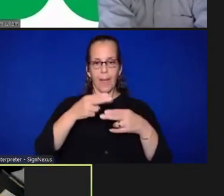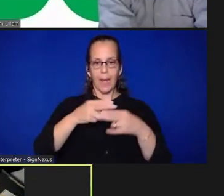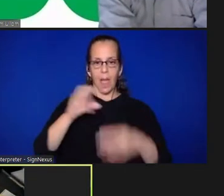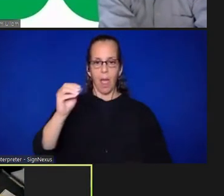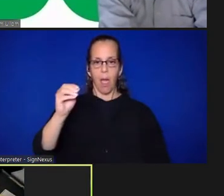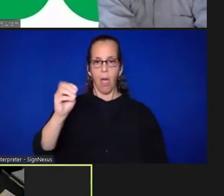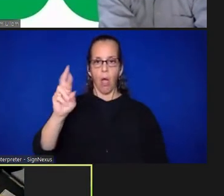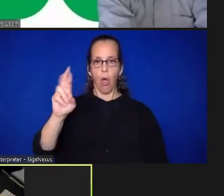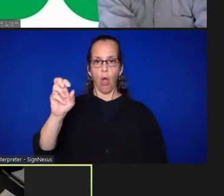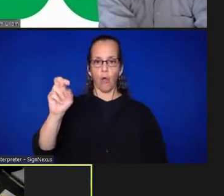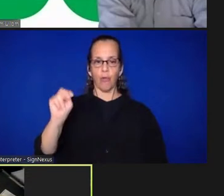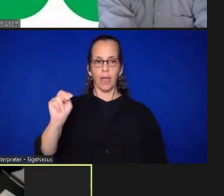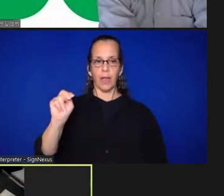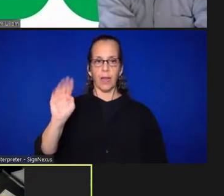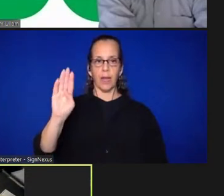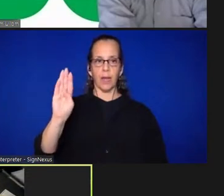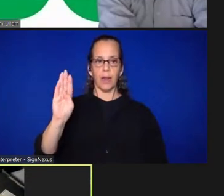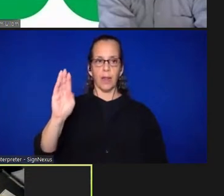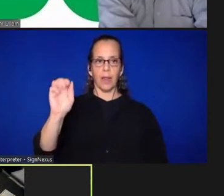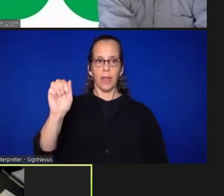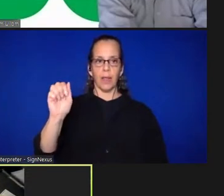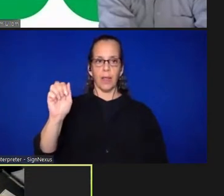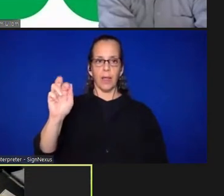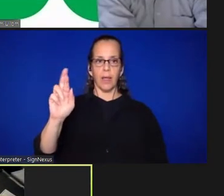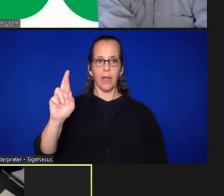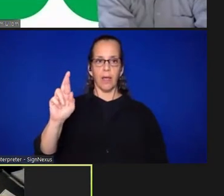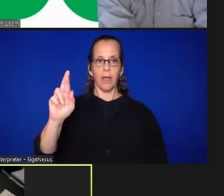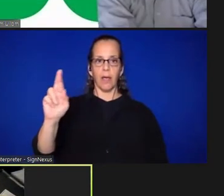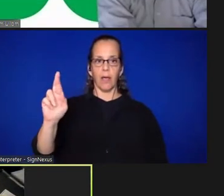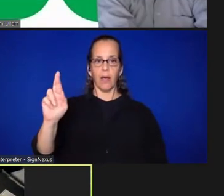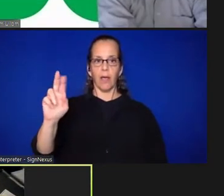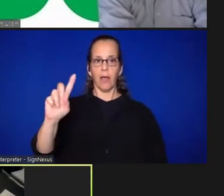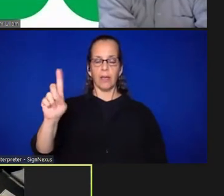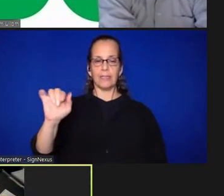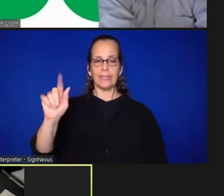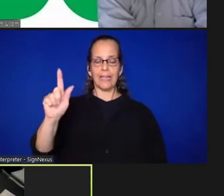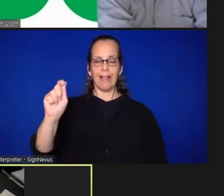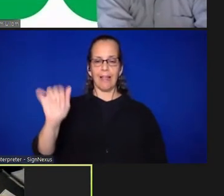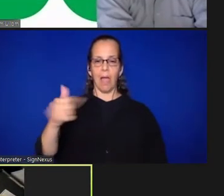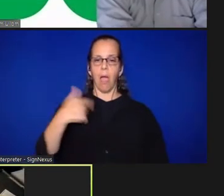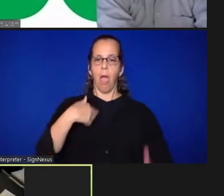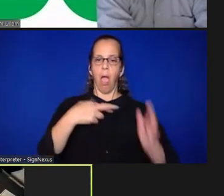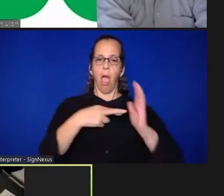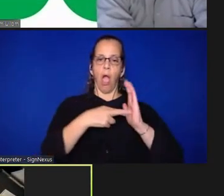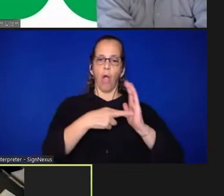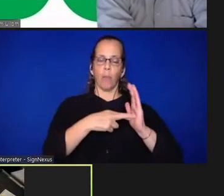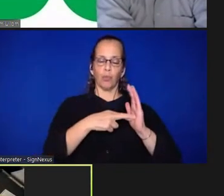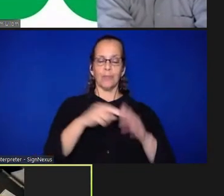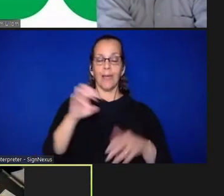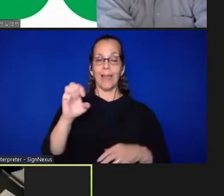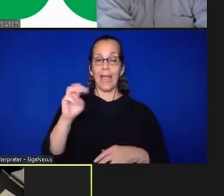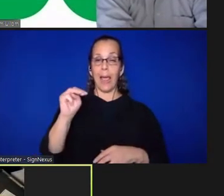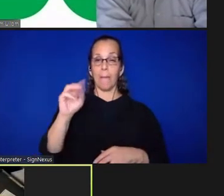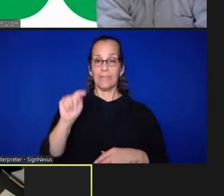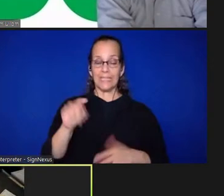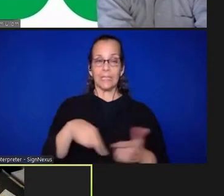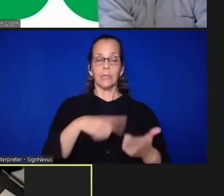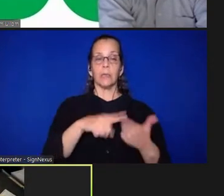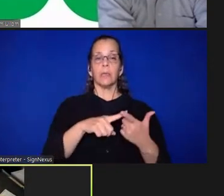of FDNY EMS local 2507 representing EMTs paramedics and fire inspectors